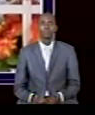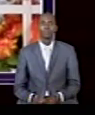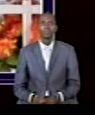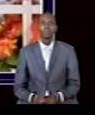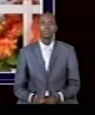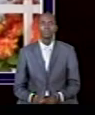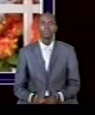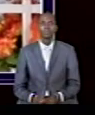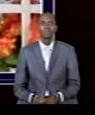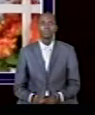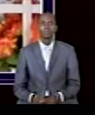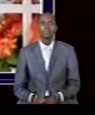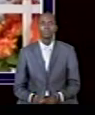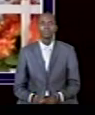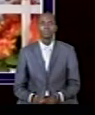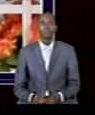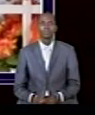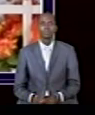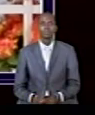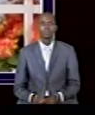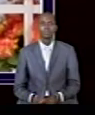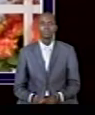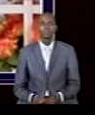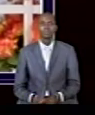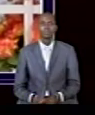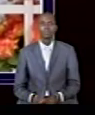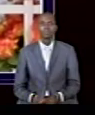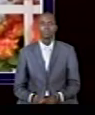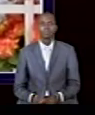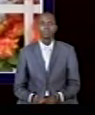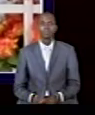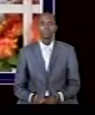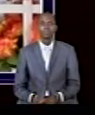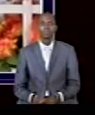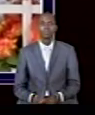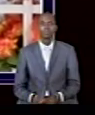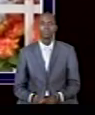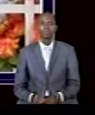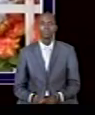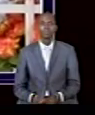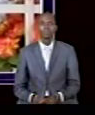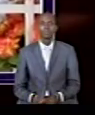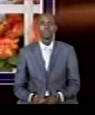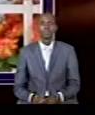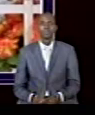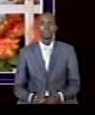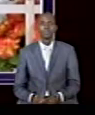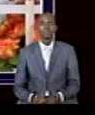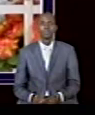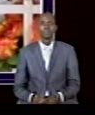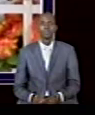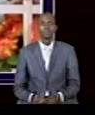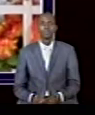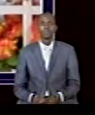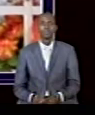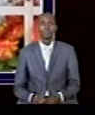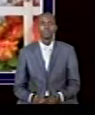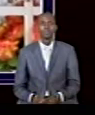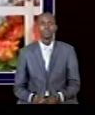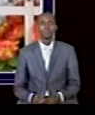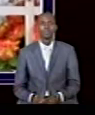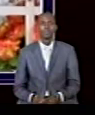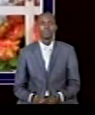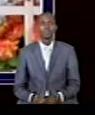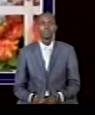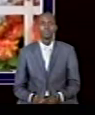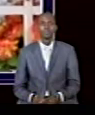Christ. Kemi digi wang waro, emaisyo. Jesus, nangana ke cross. Ami mambo Jesus. Apo kan ke dimbiwe, ngon tiang